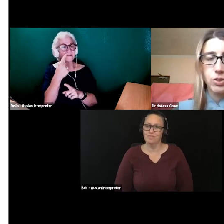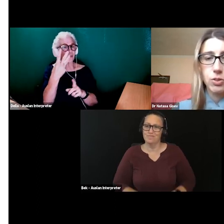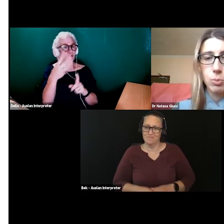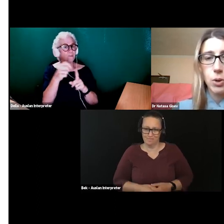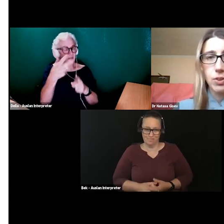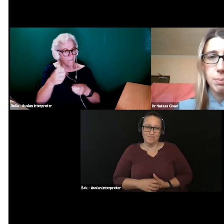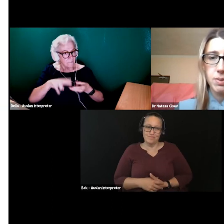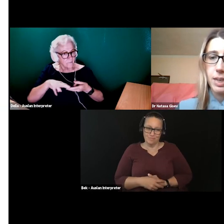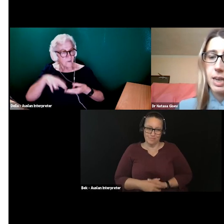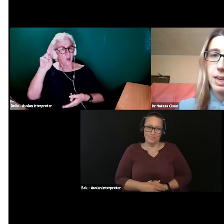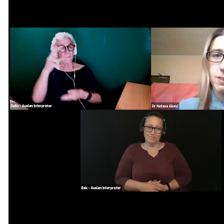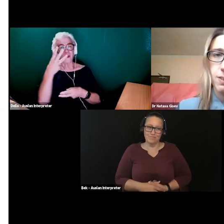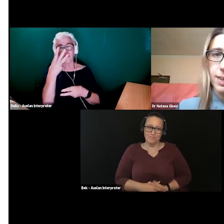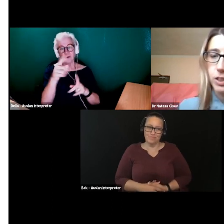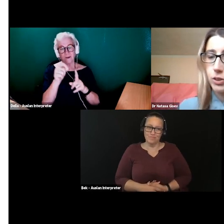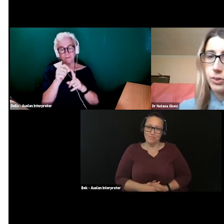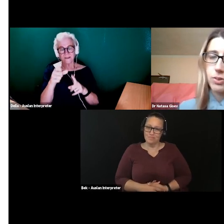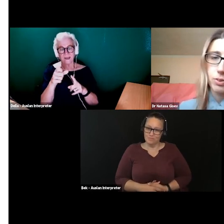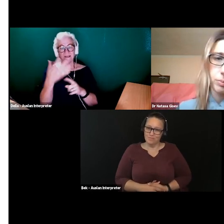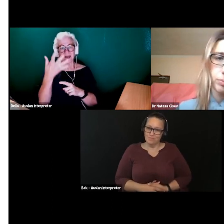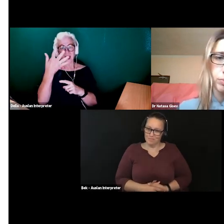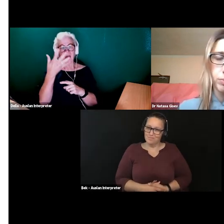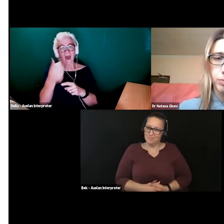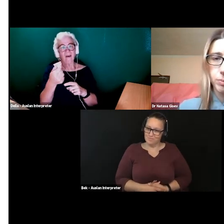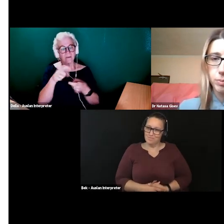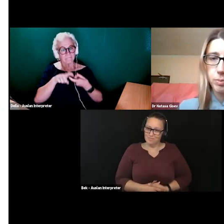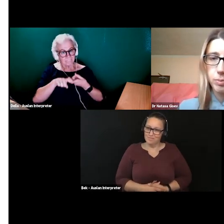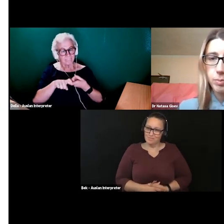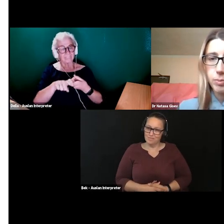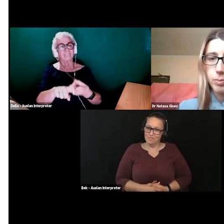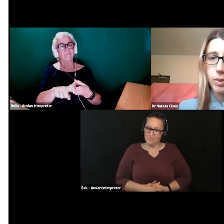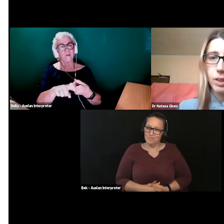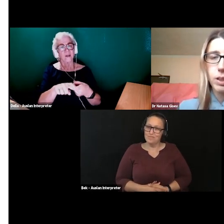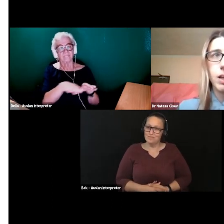increasing use, while 3% had sustained use.